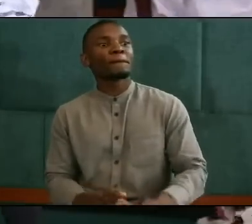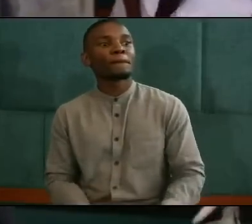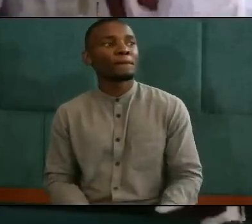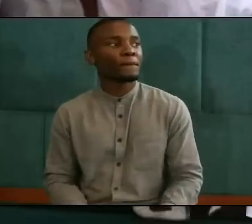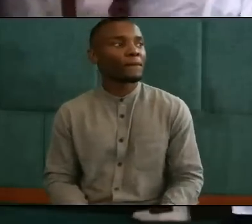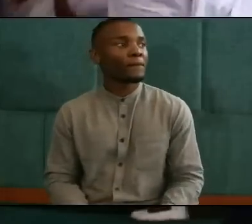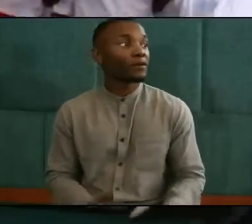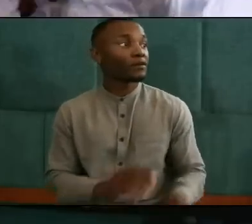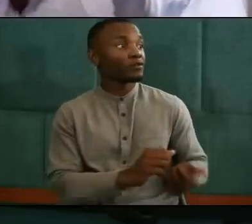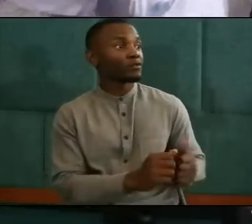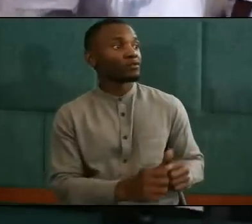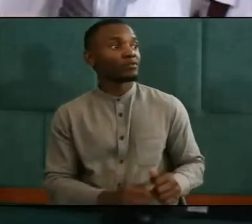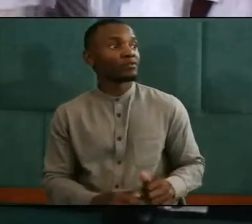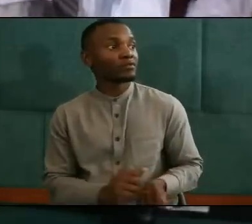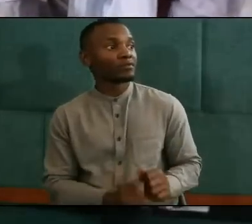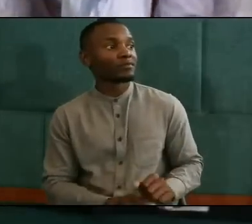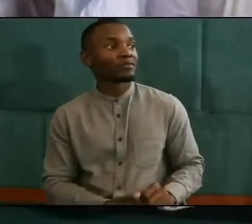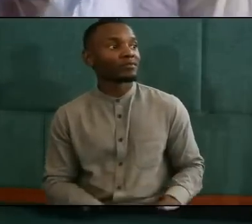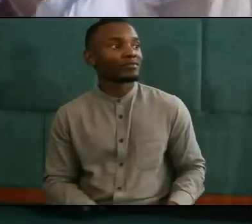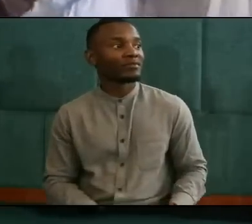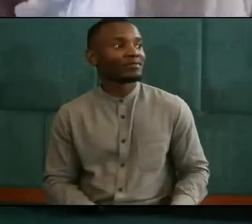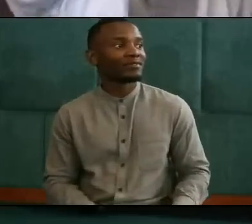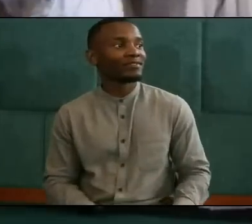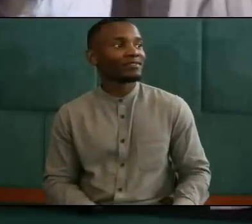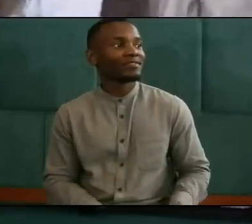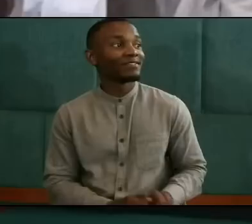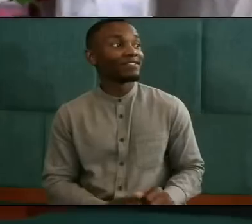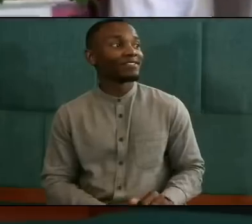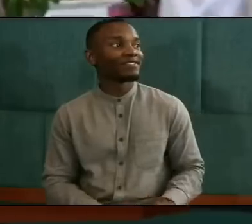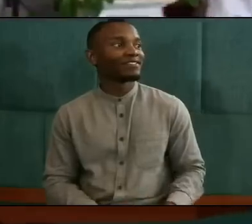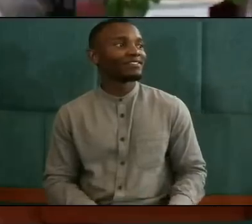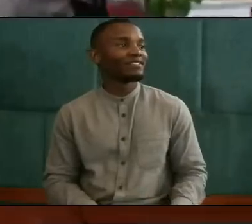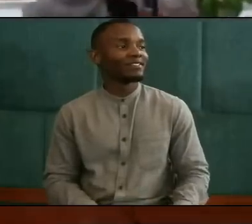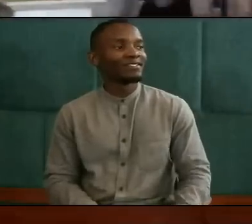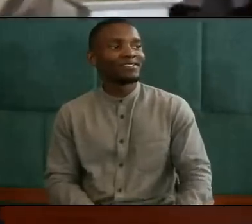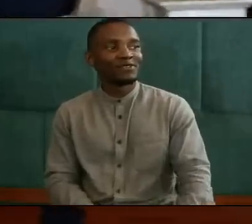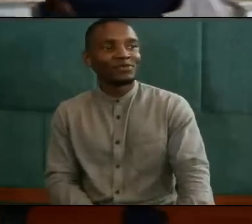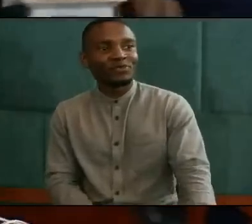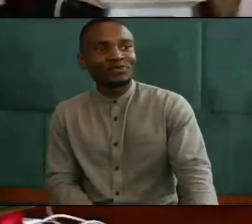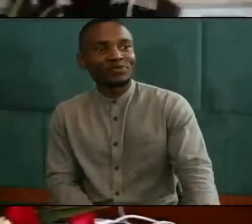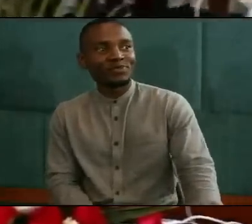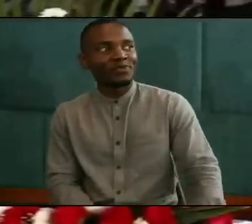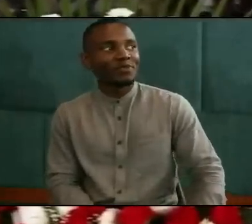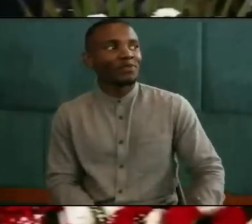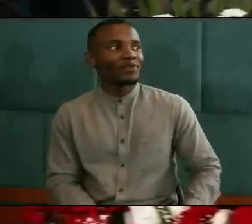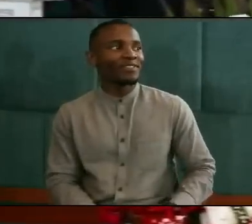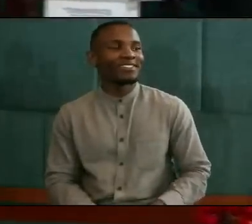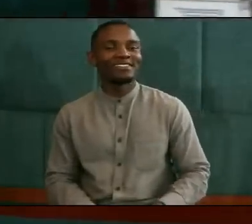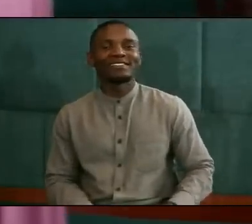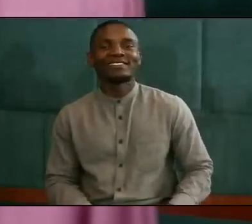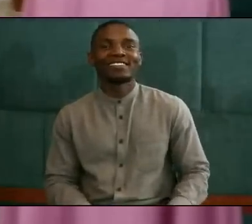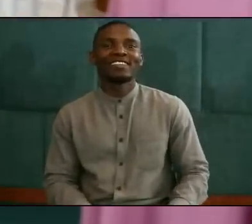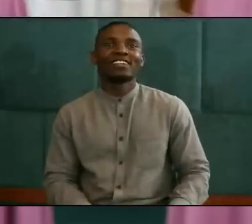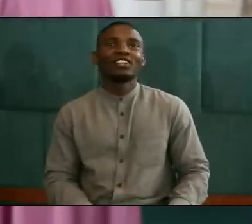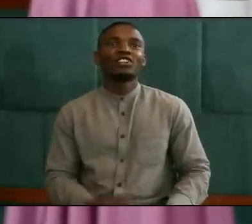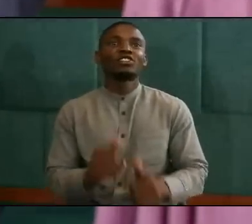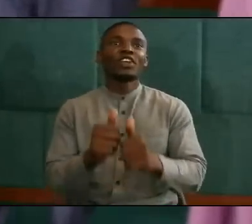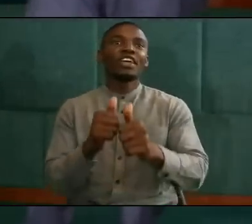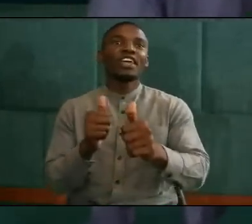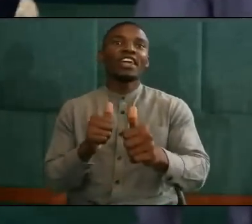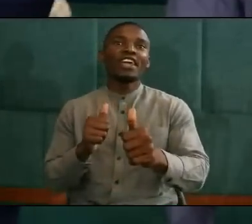the beautiful city of, praise the Lord, let those refuse,